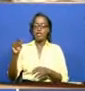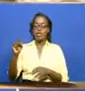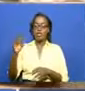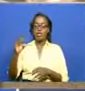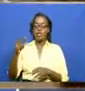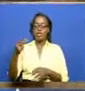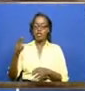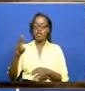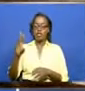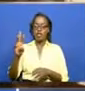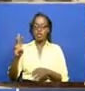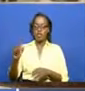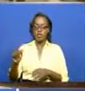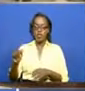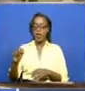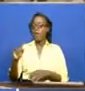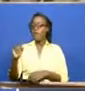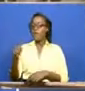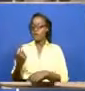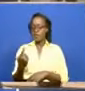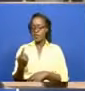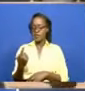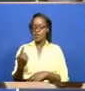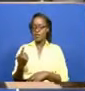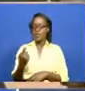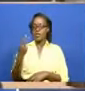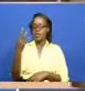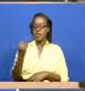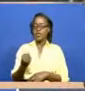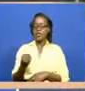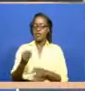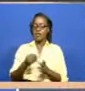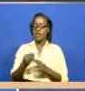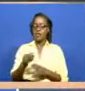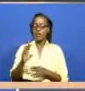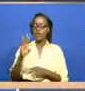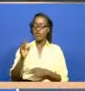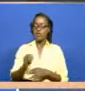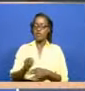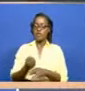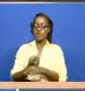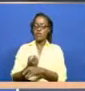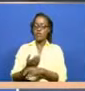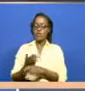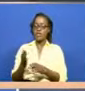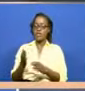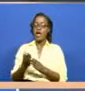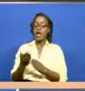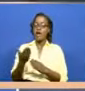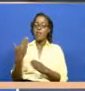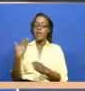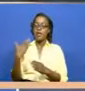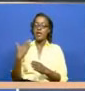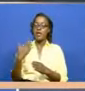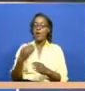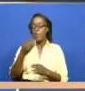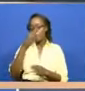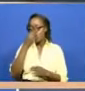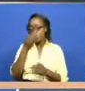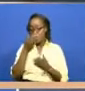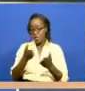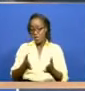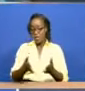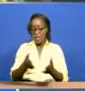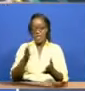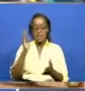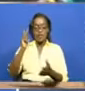But fast forward, about 30 or 40 minutes ago, Deputy President William Ruto has just landed here in Kisii